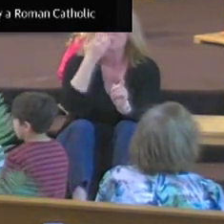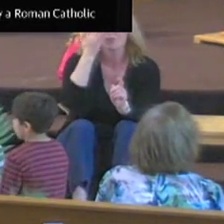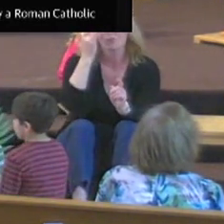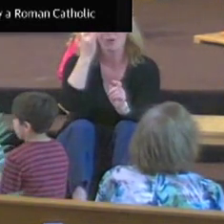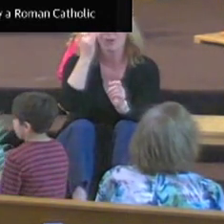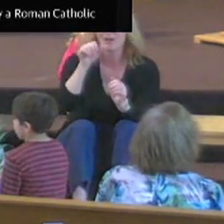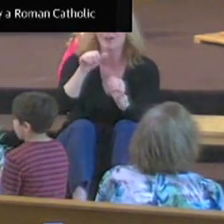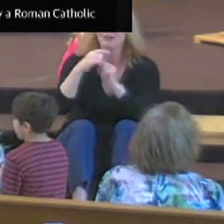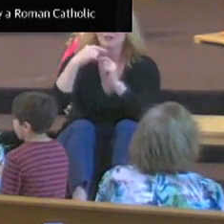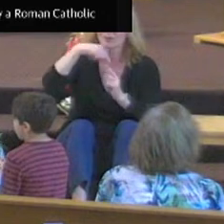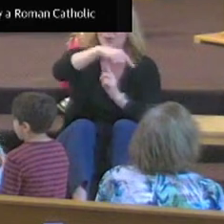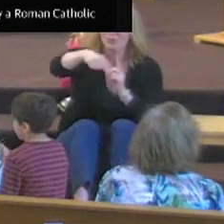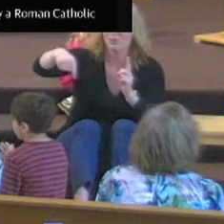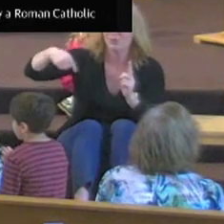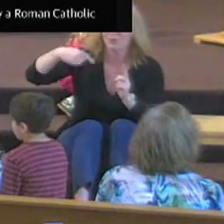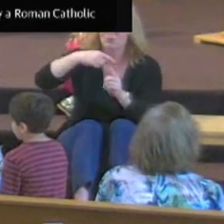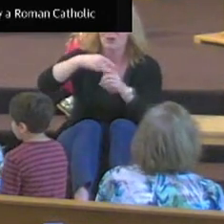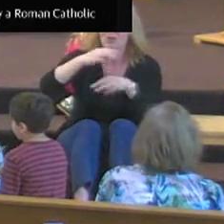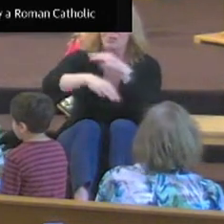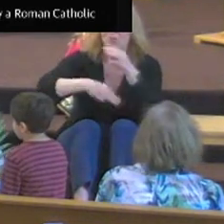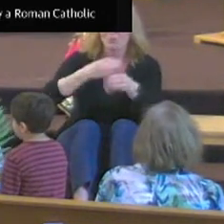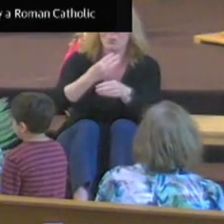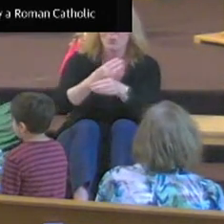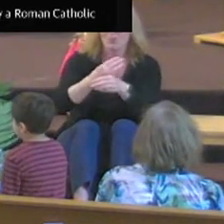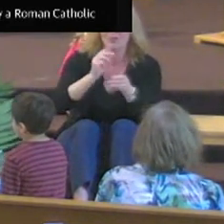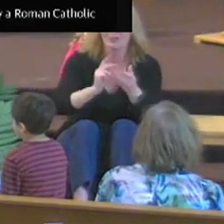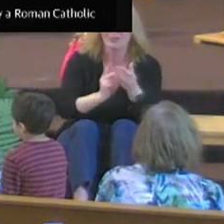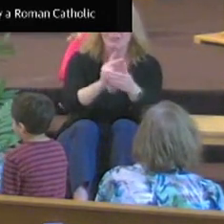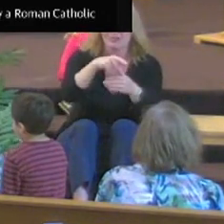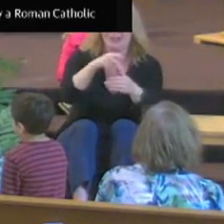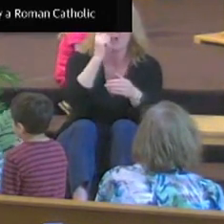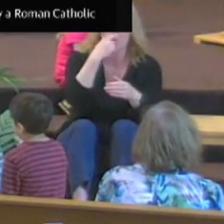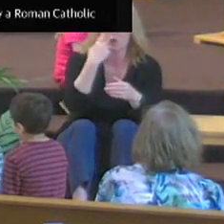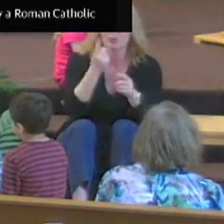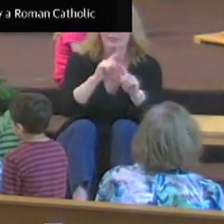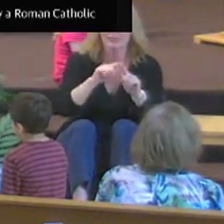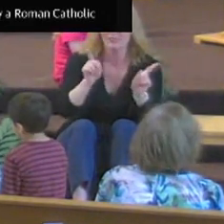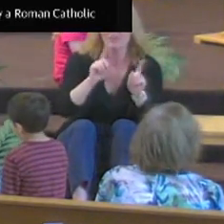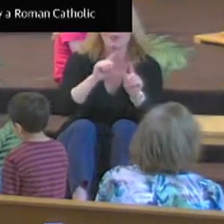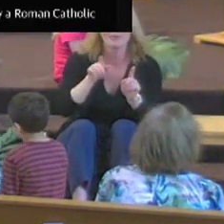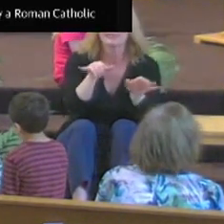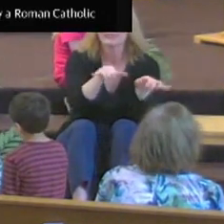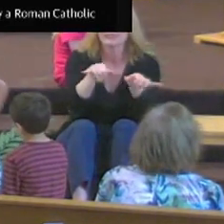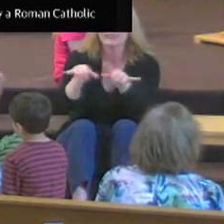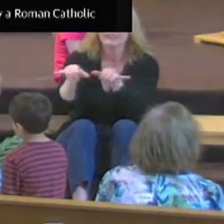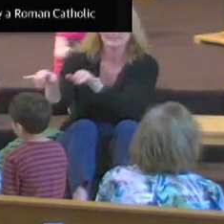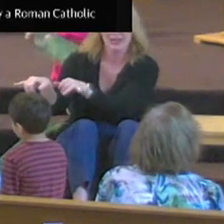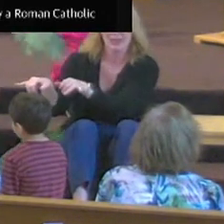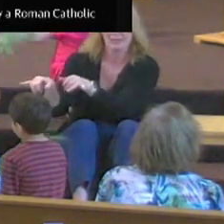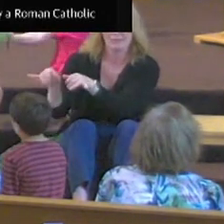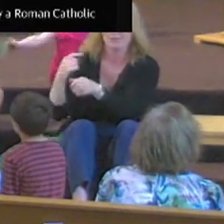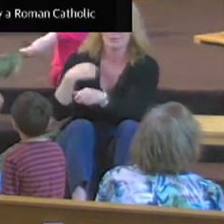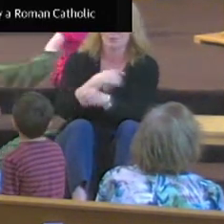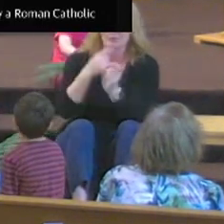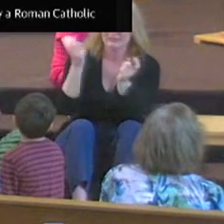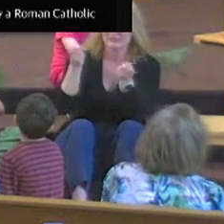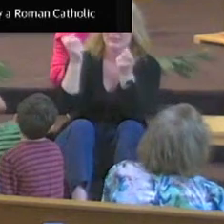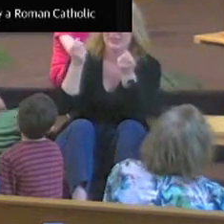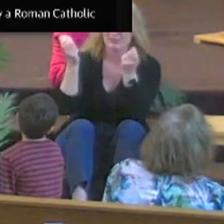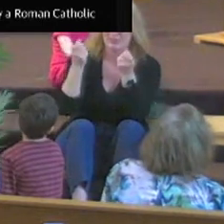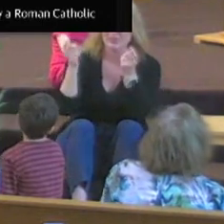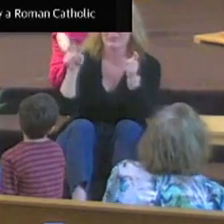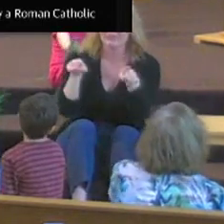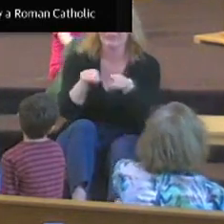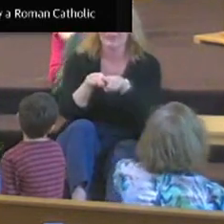the world, it's different, but the same. We're celebrating the same glorious day. So all this